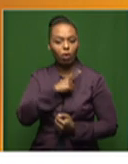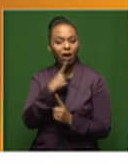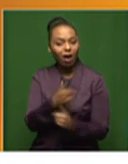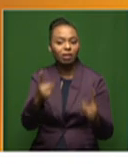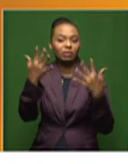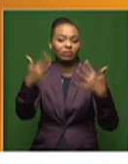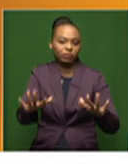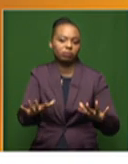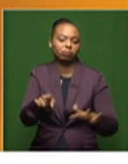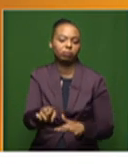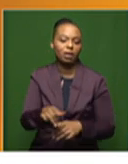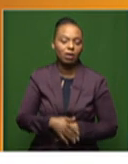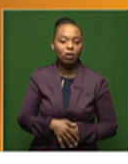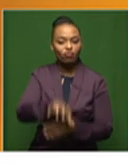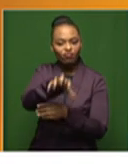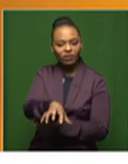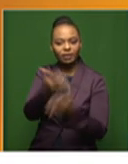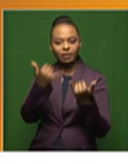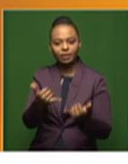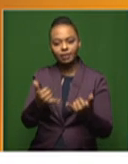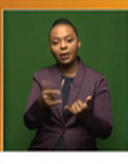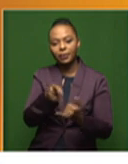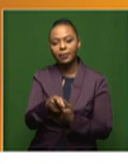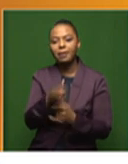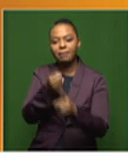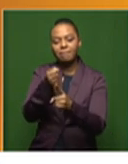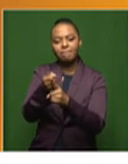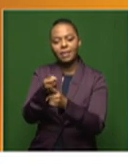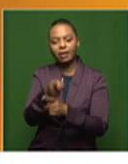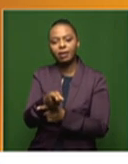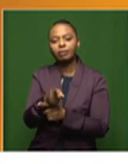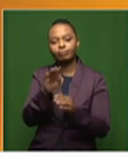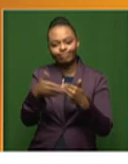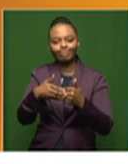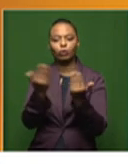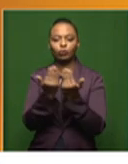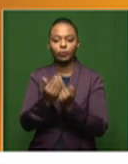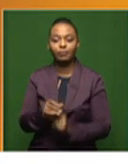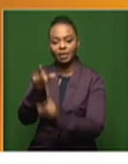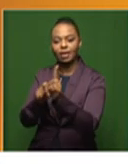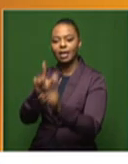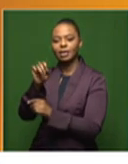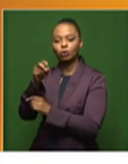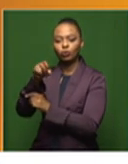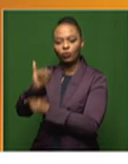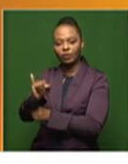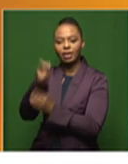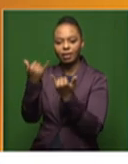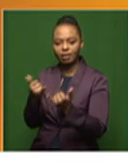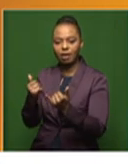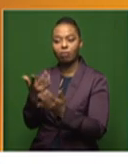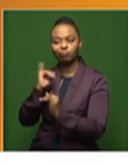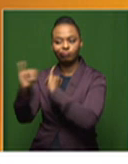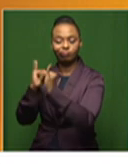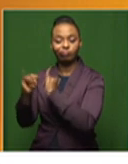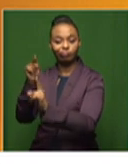in the country and in the province in particular have spiked. Gauteng Education MEC Panyaza Lesufi joins us on the line now. MEC, good morning.